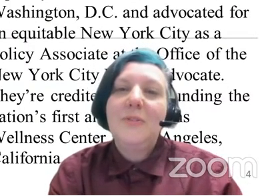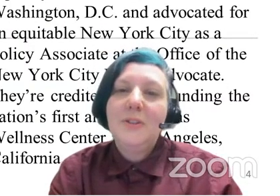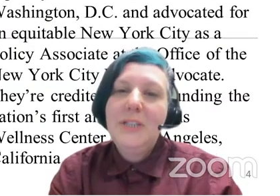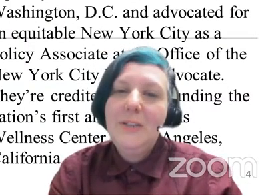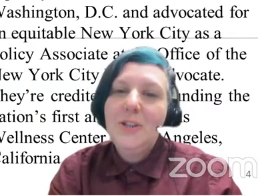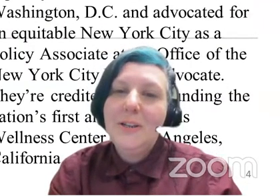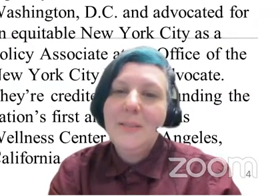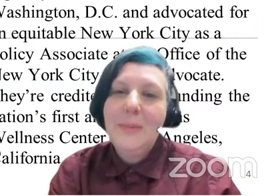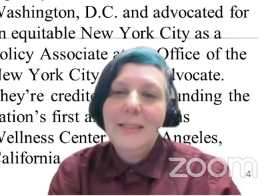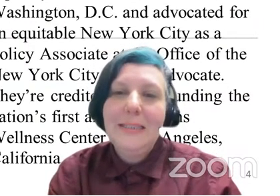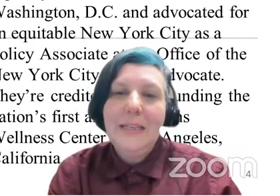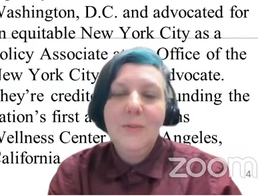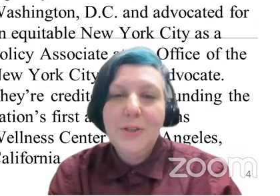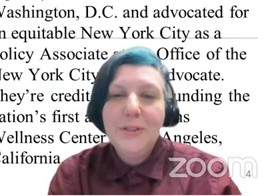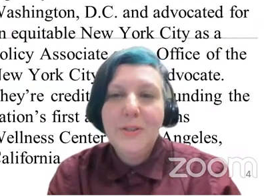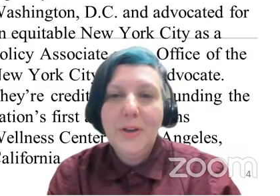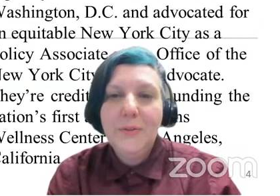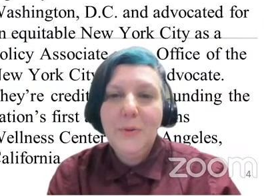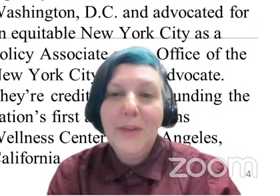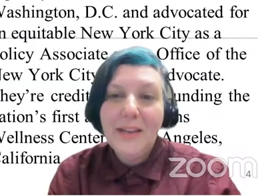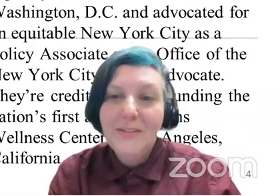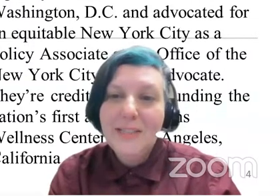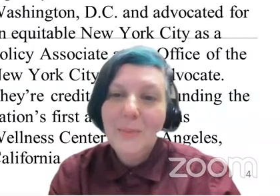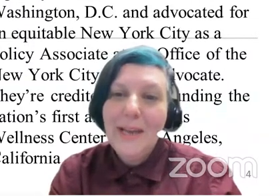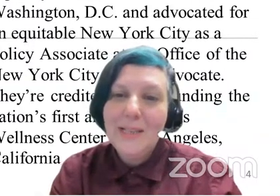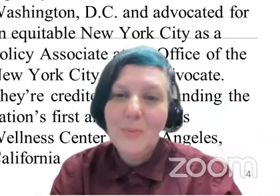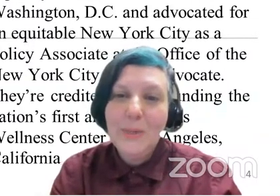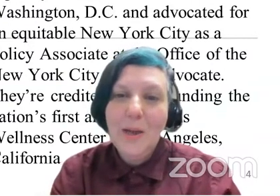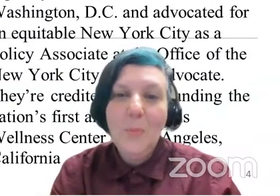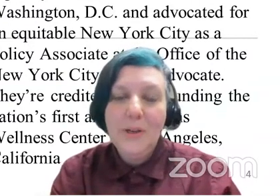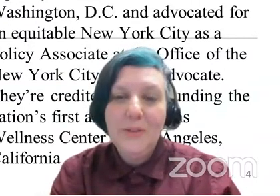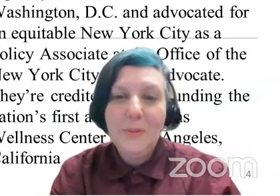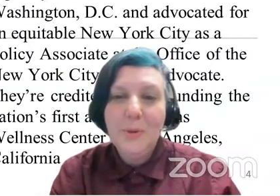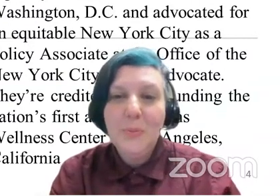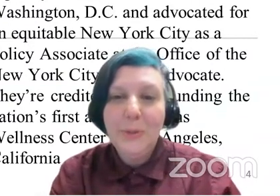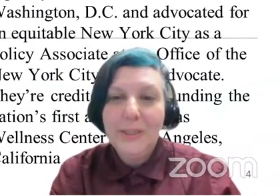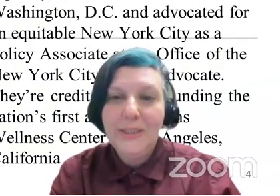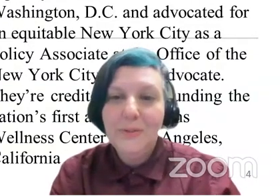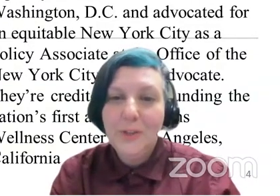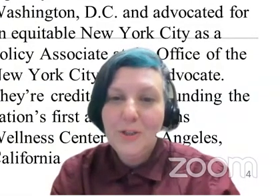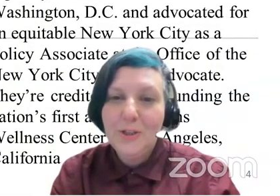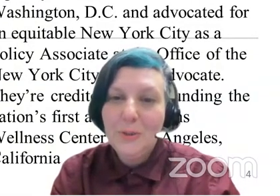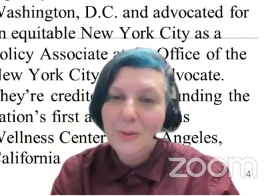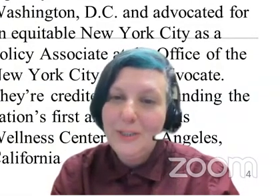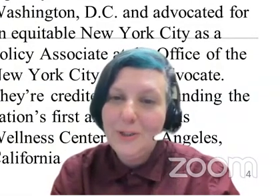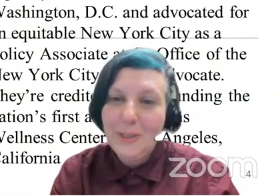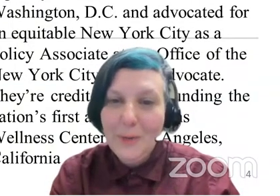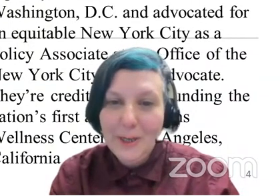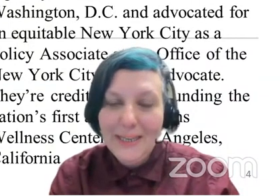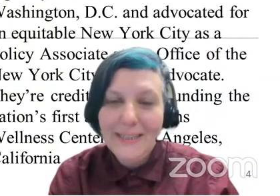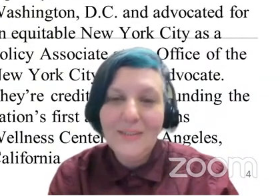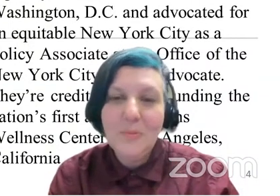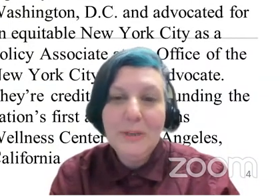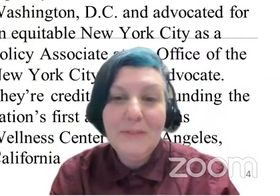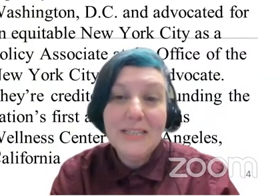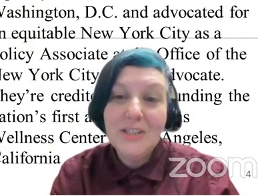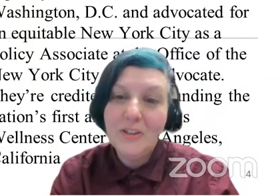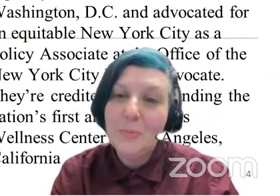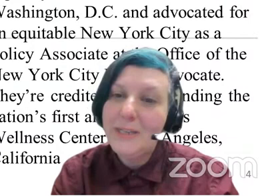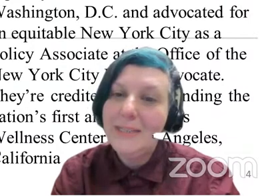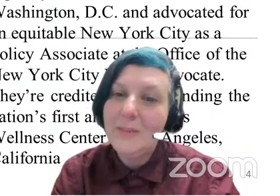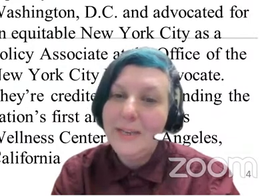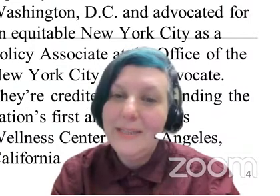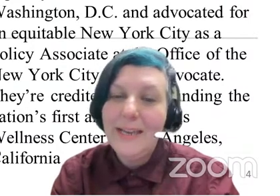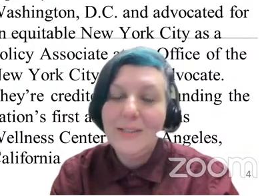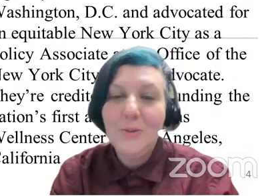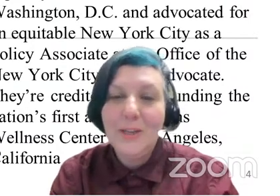Since the age of 13, Cher has been a leading voice of youth activism and has become one of the most political influential youth leaders in America. They've previously